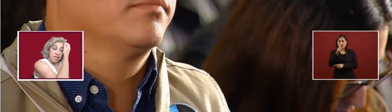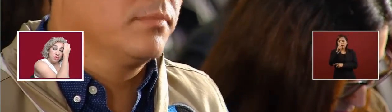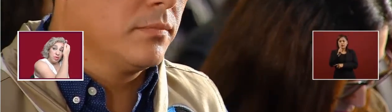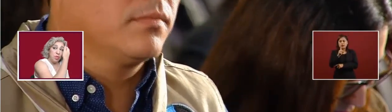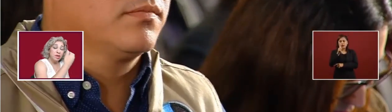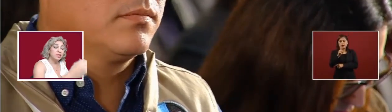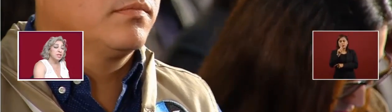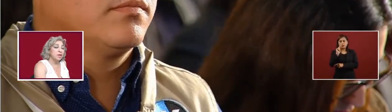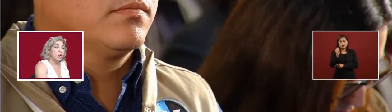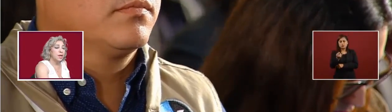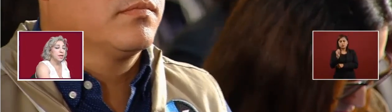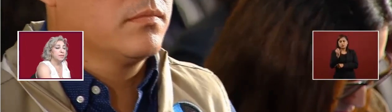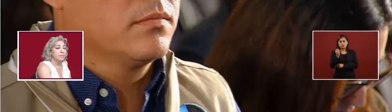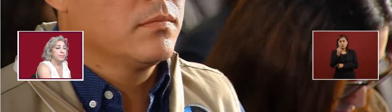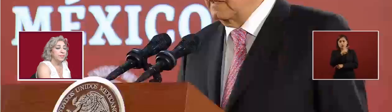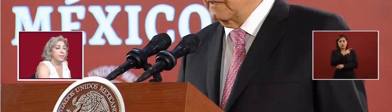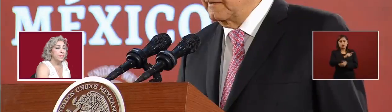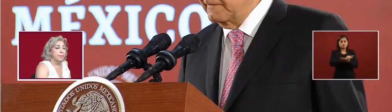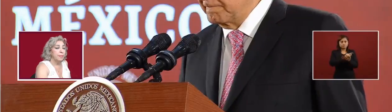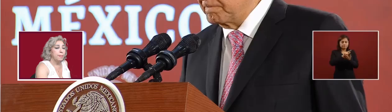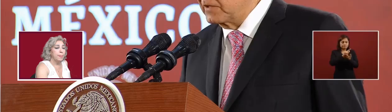order to deal with the waters in Tijuana